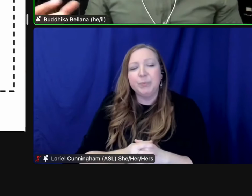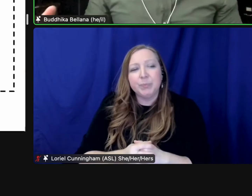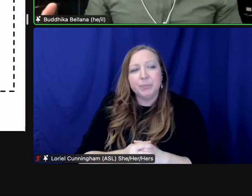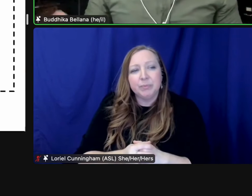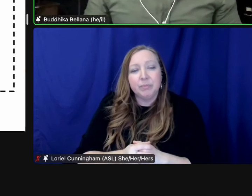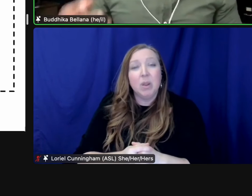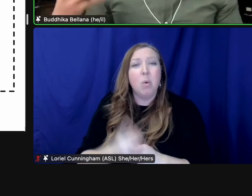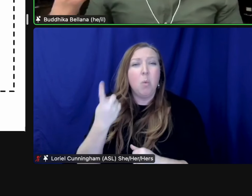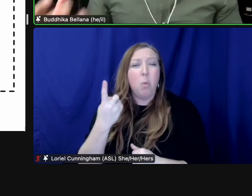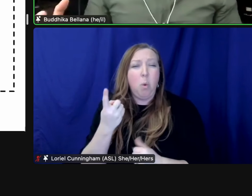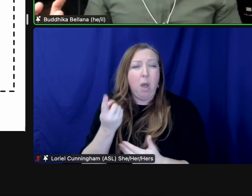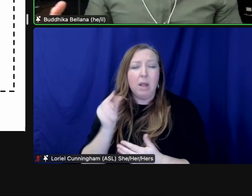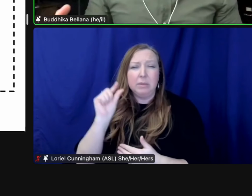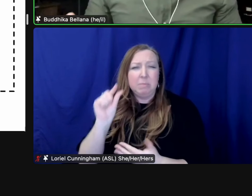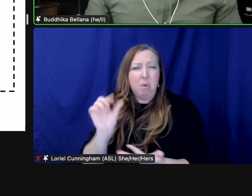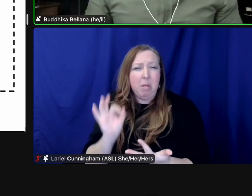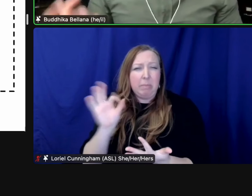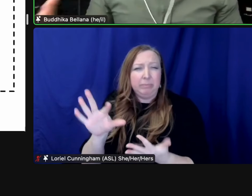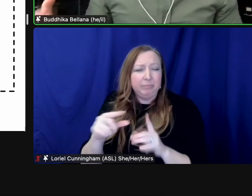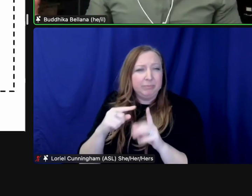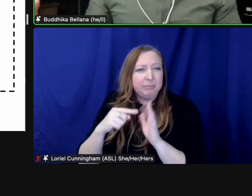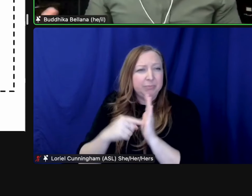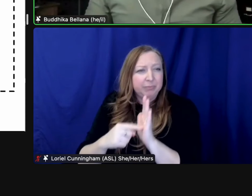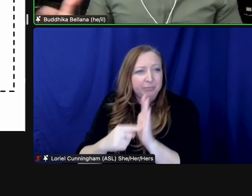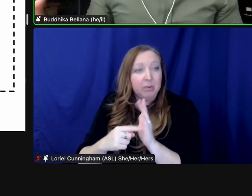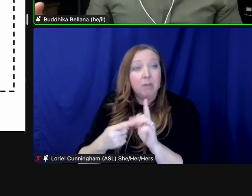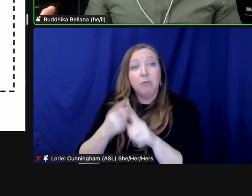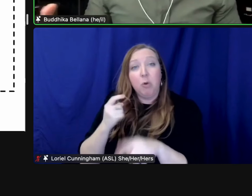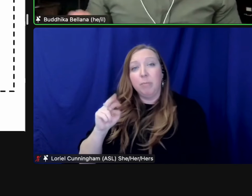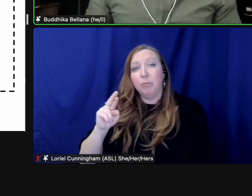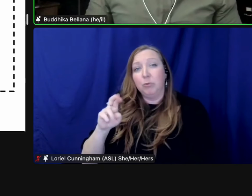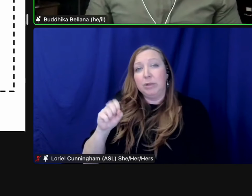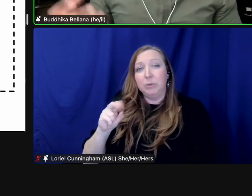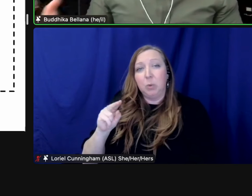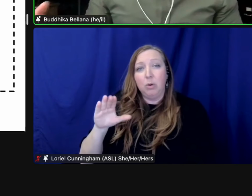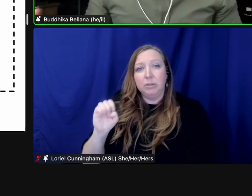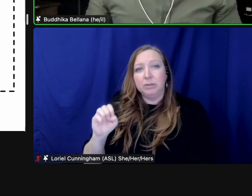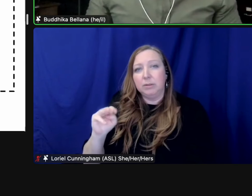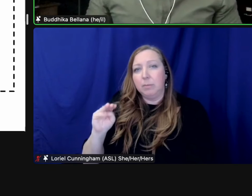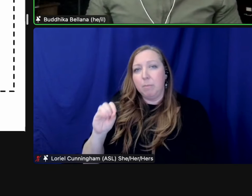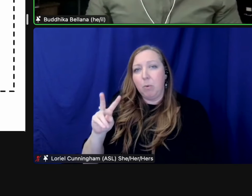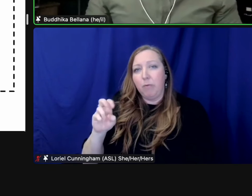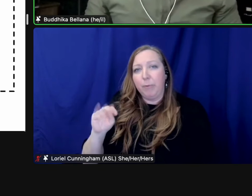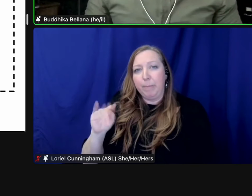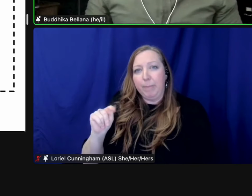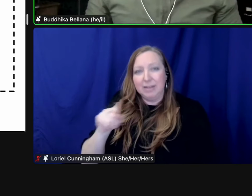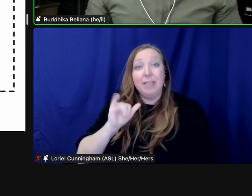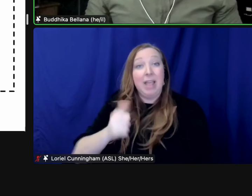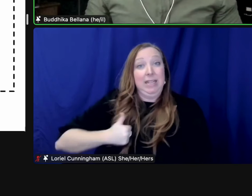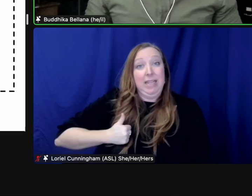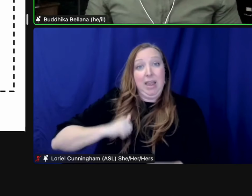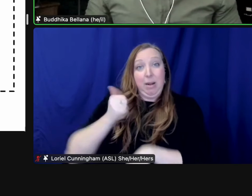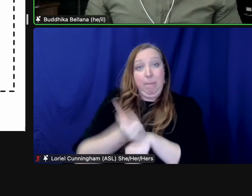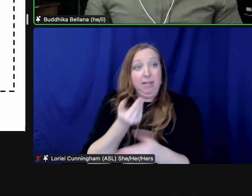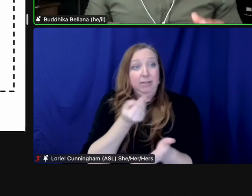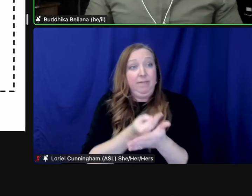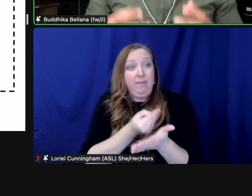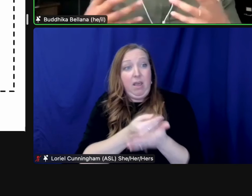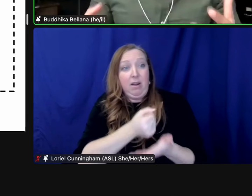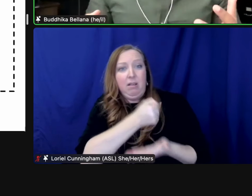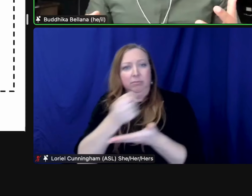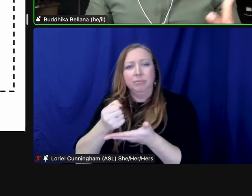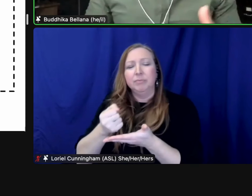that I want to point out is actually from Resource Movement. So this is a Canada-based one. It's called the Rapid Response List, which actually allows